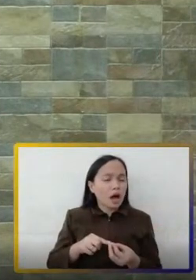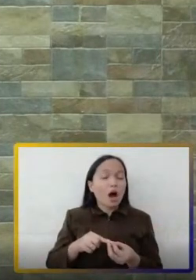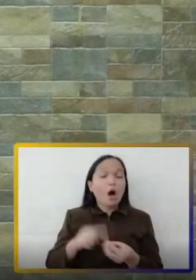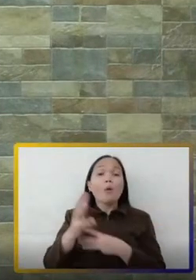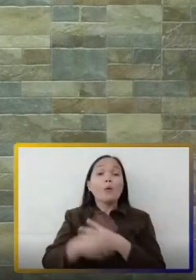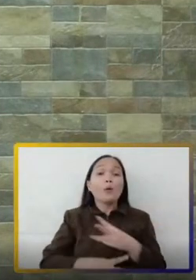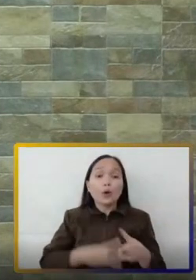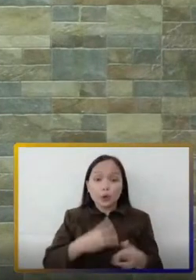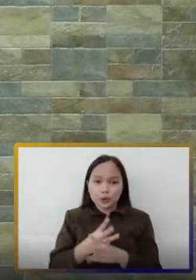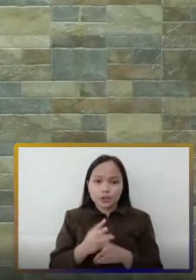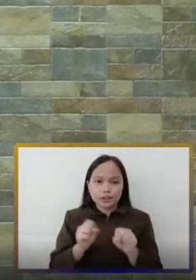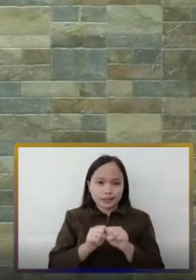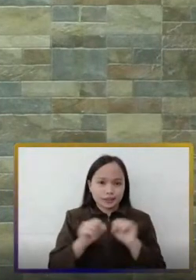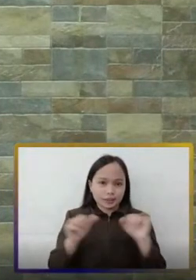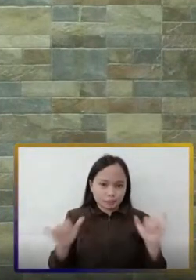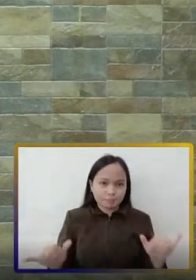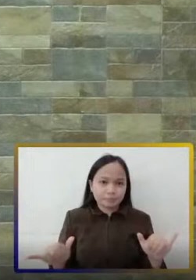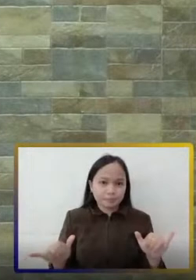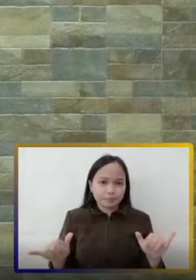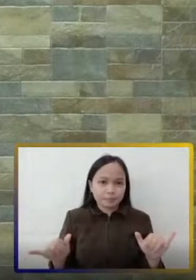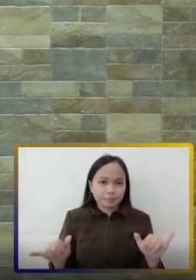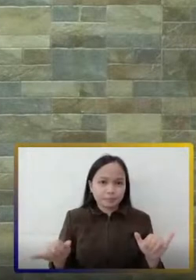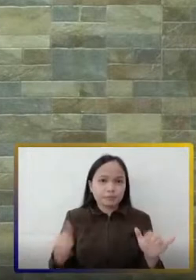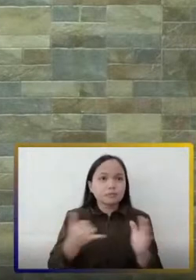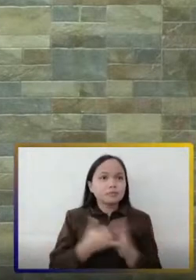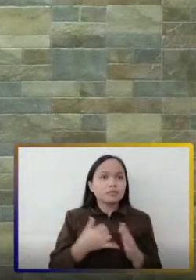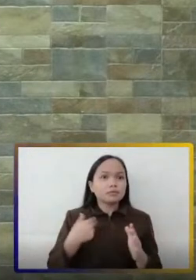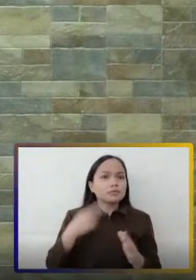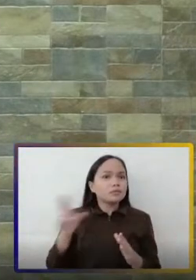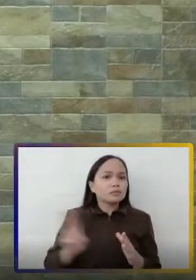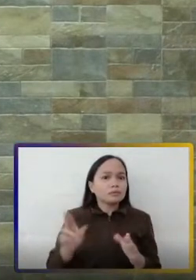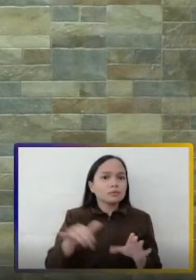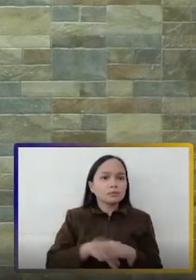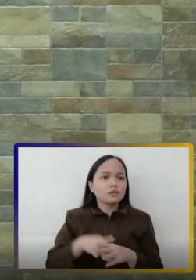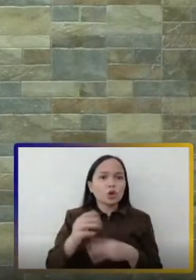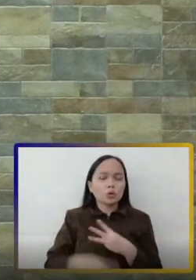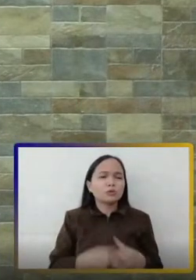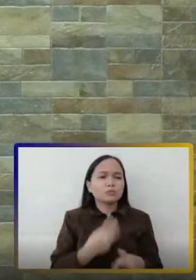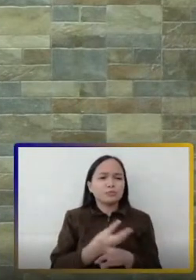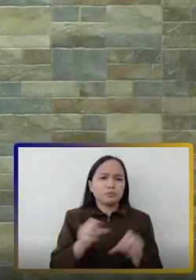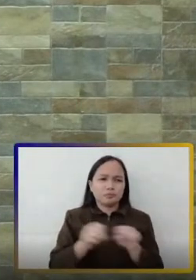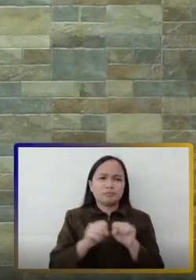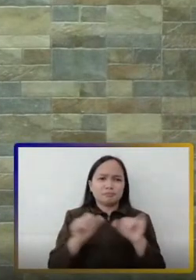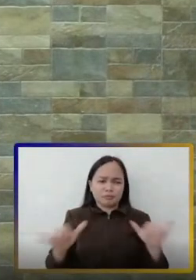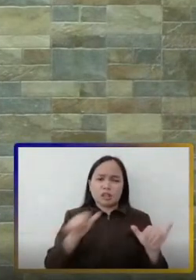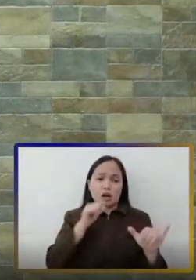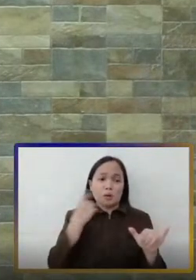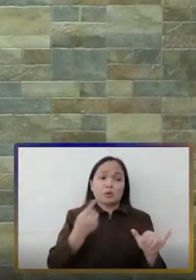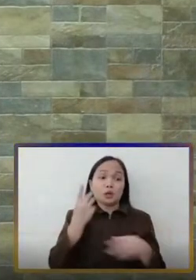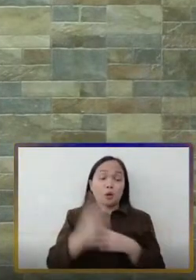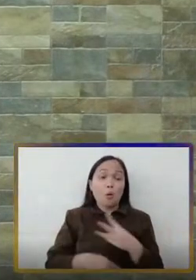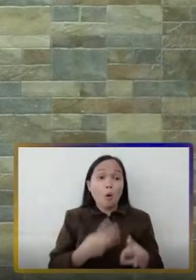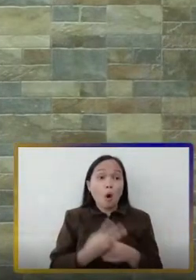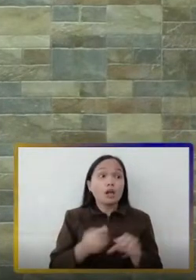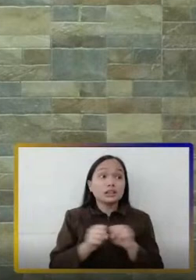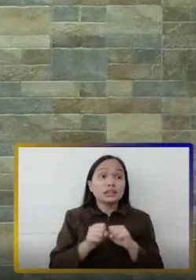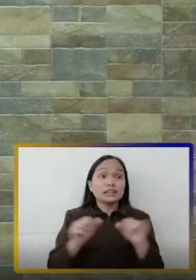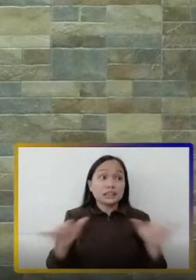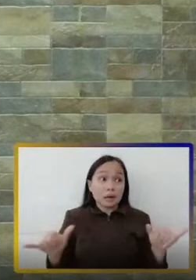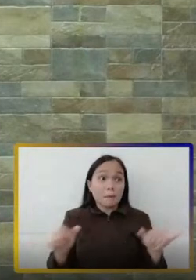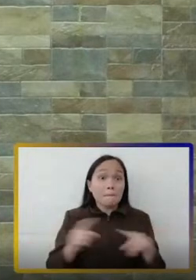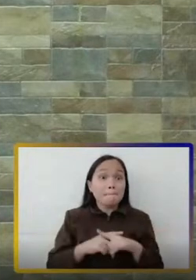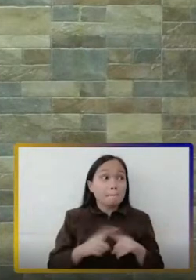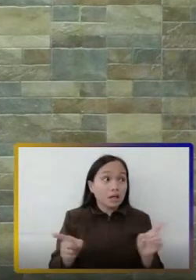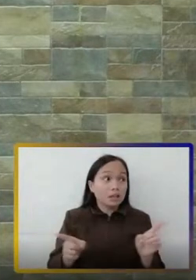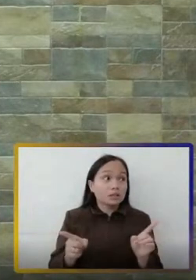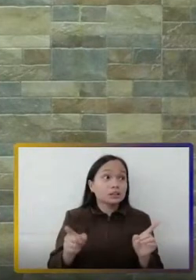world system. Ito yung ginagamit sa world system. Hindi lamang po yung world system, kundi yung pong